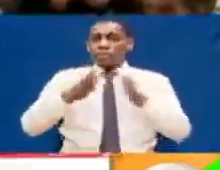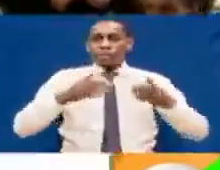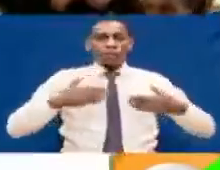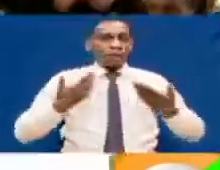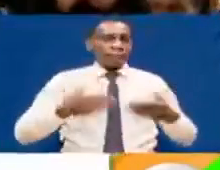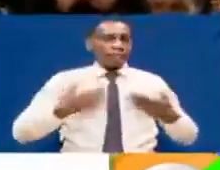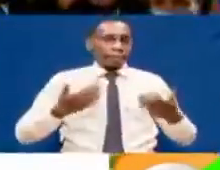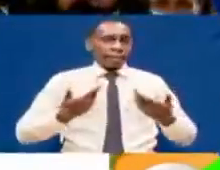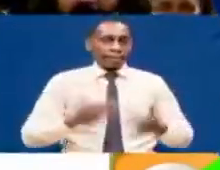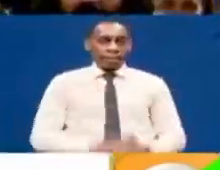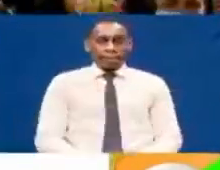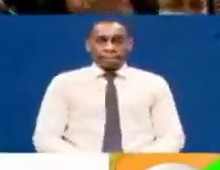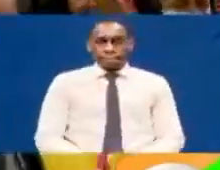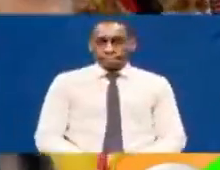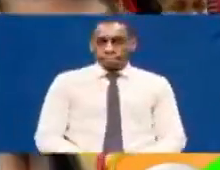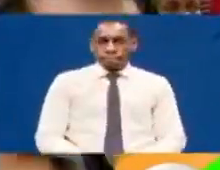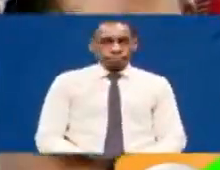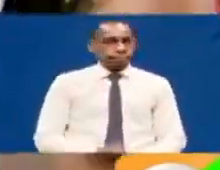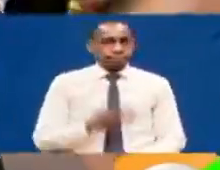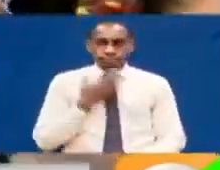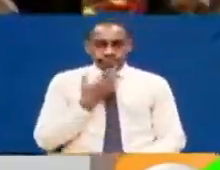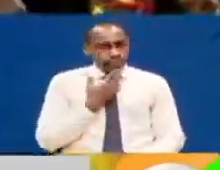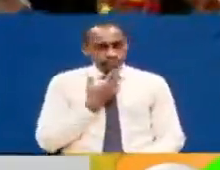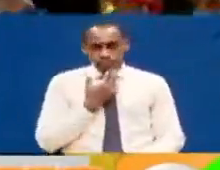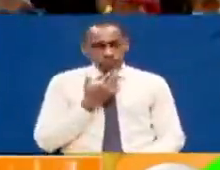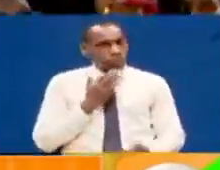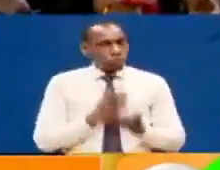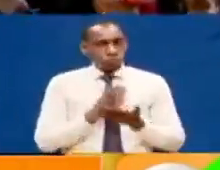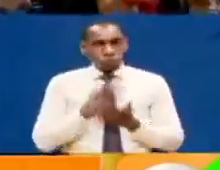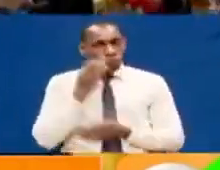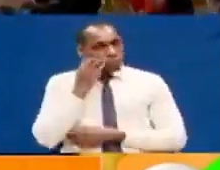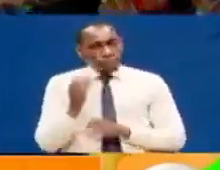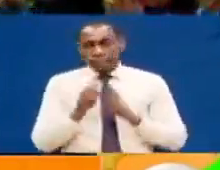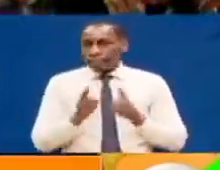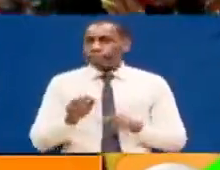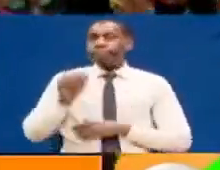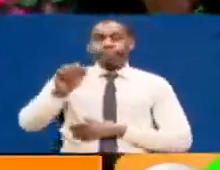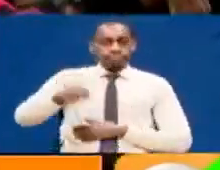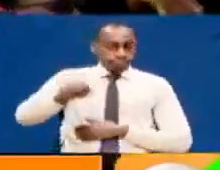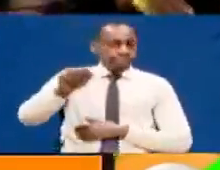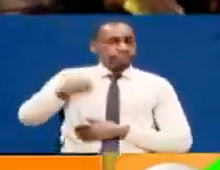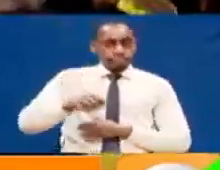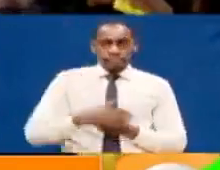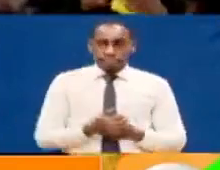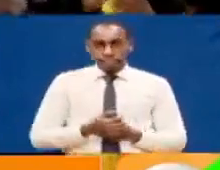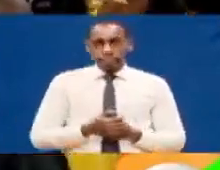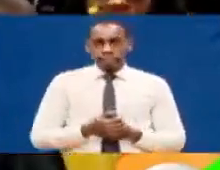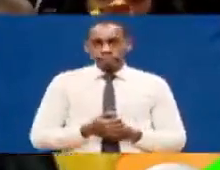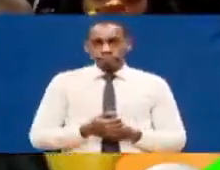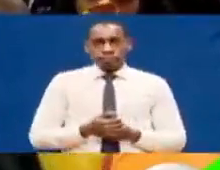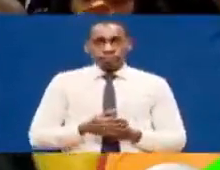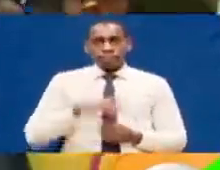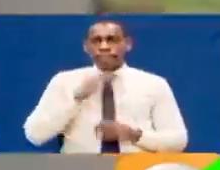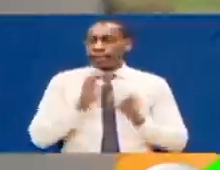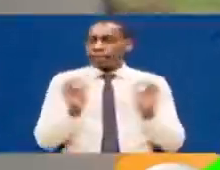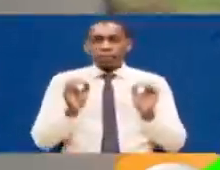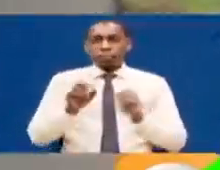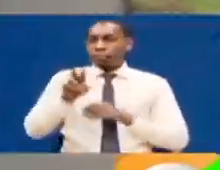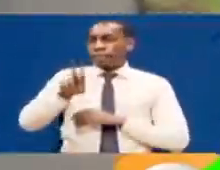happy. Man, it's so sad, but never say die